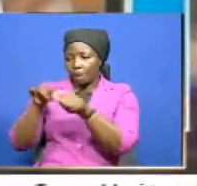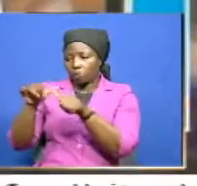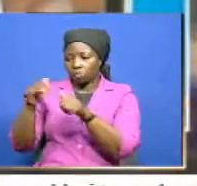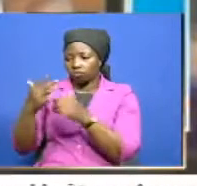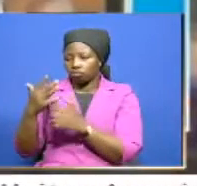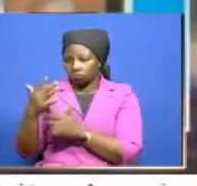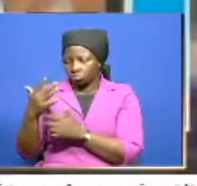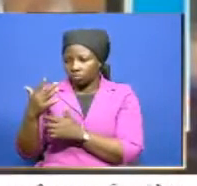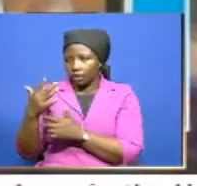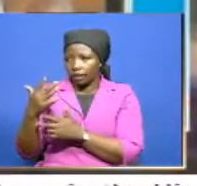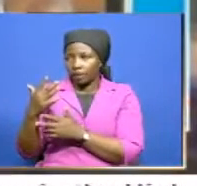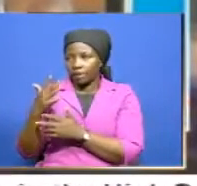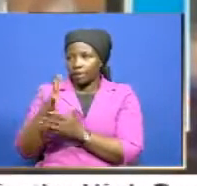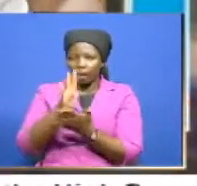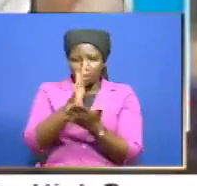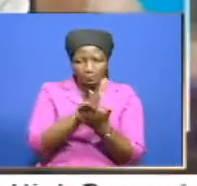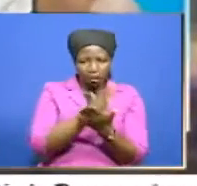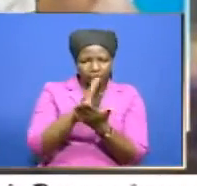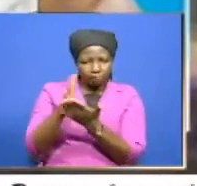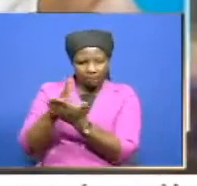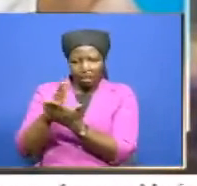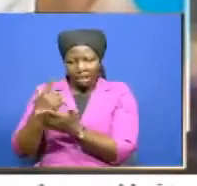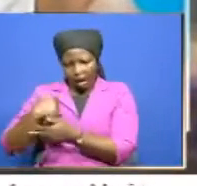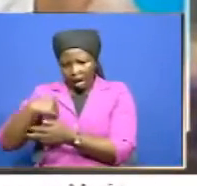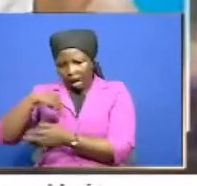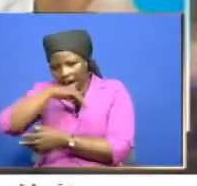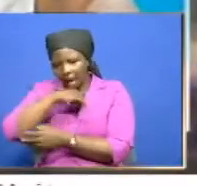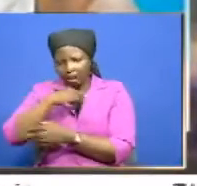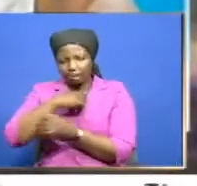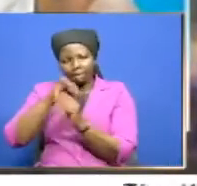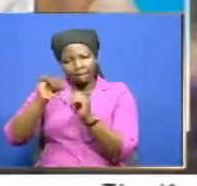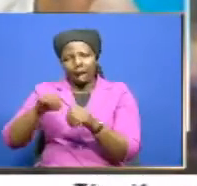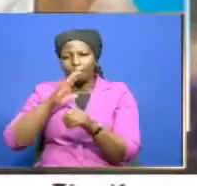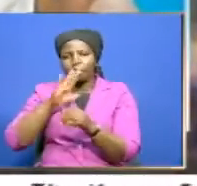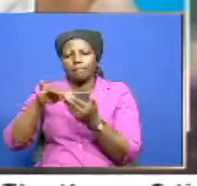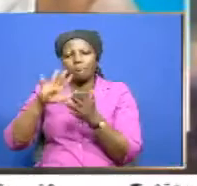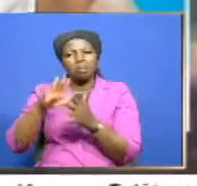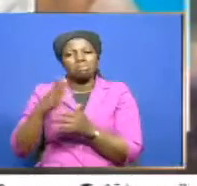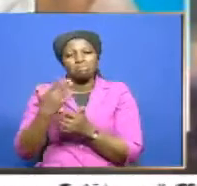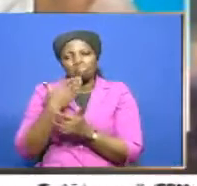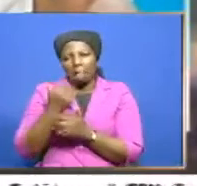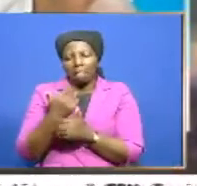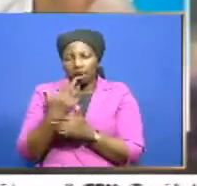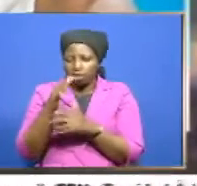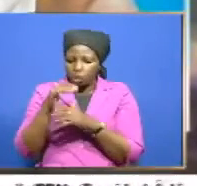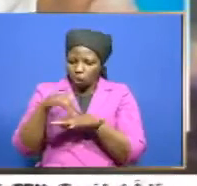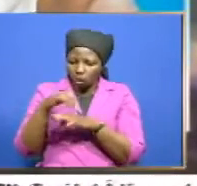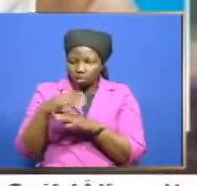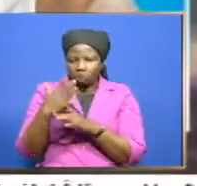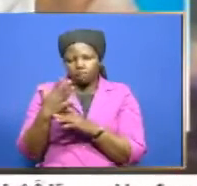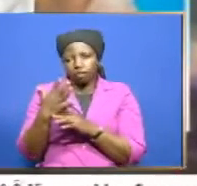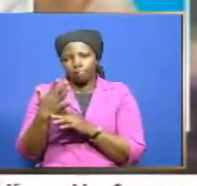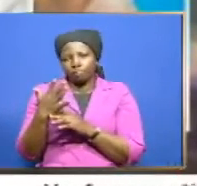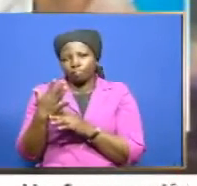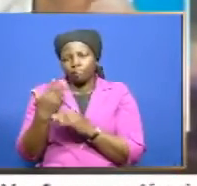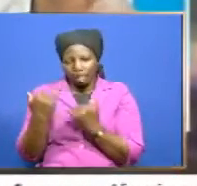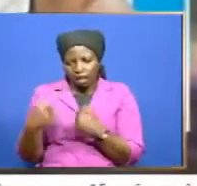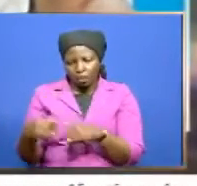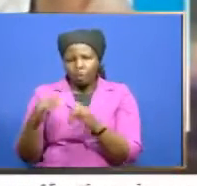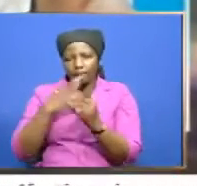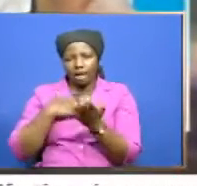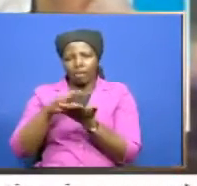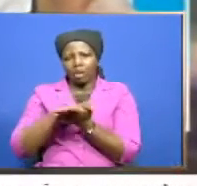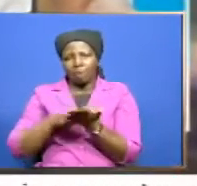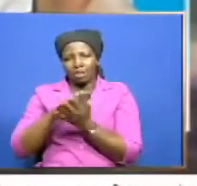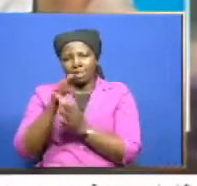phases, you know, we're getting our phases in, but I think we can be more clinical in terms of our consistency, in terms of our basic, executing our basics. So if we take the ball